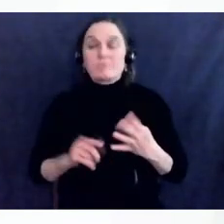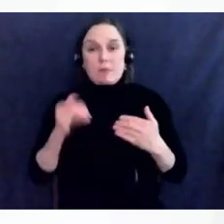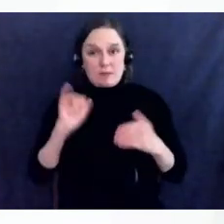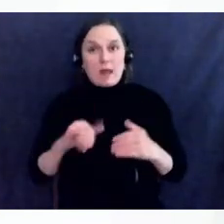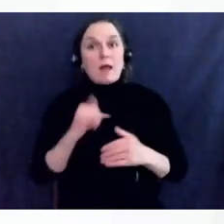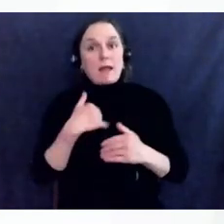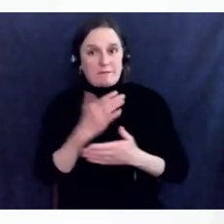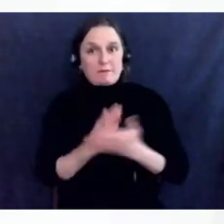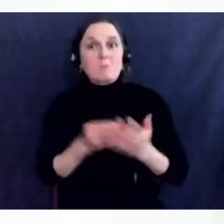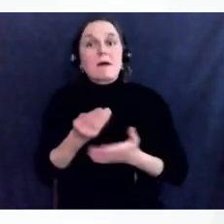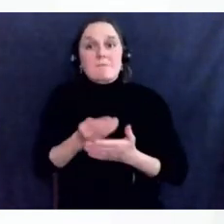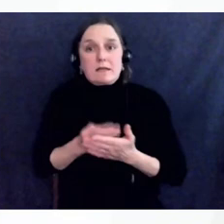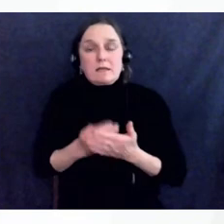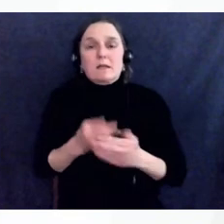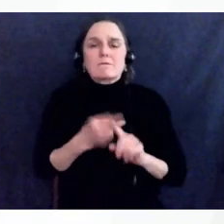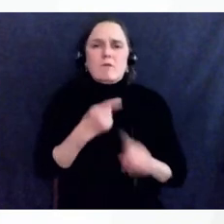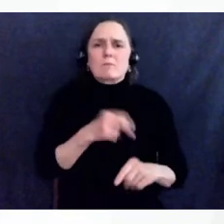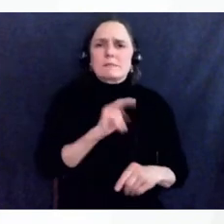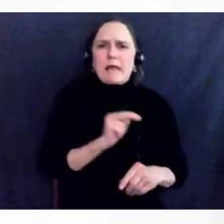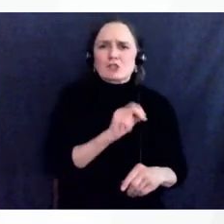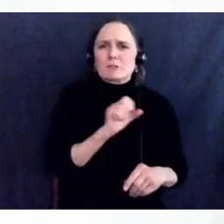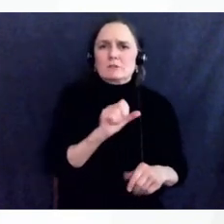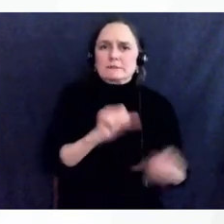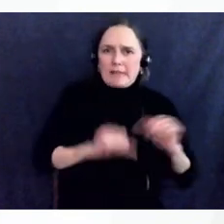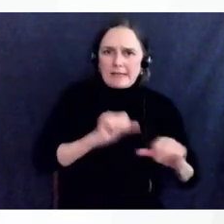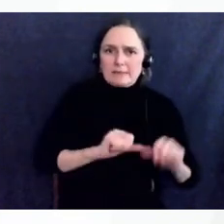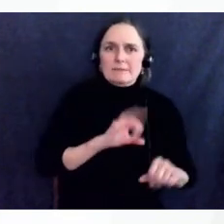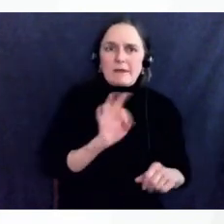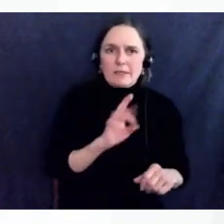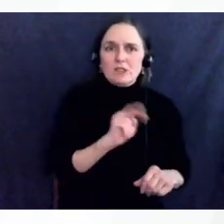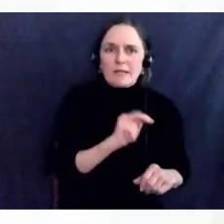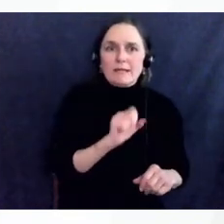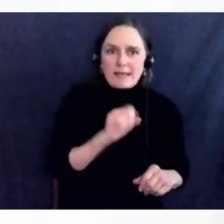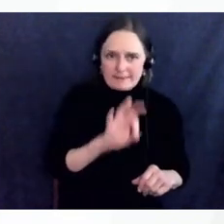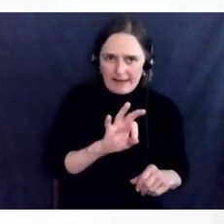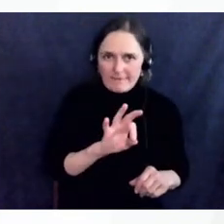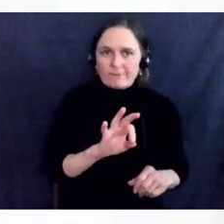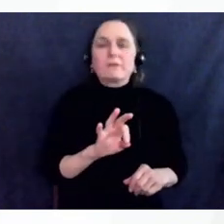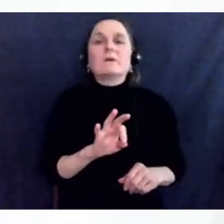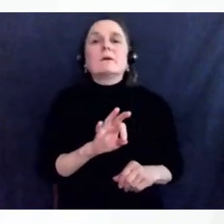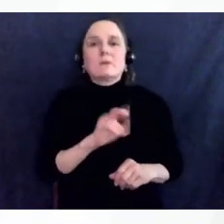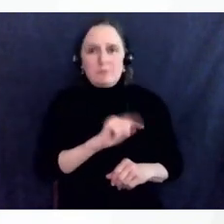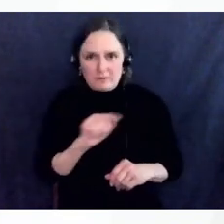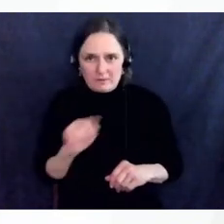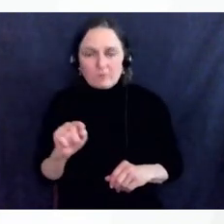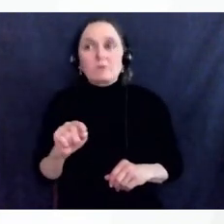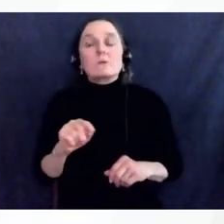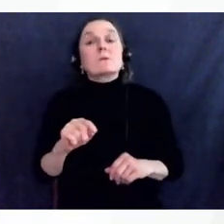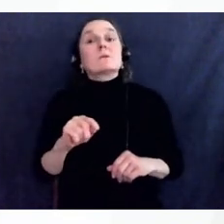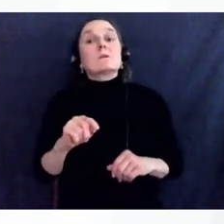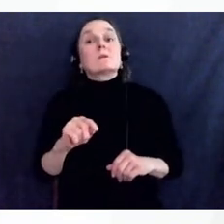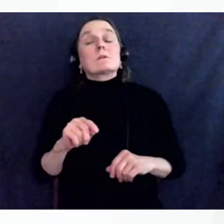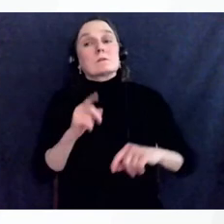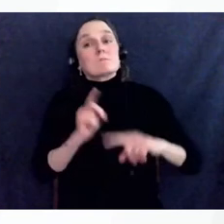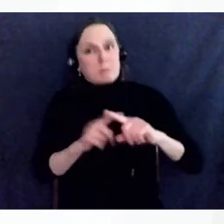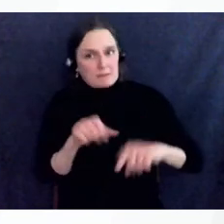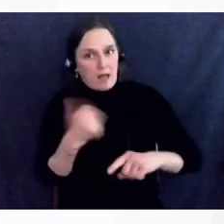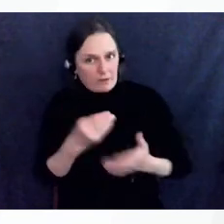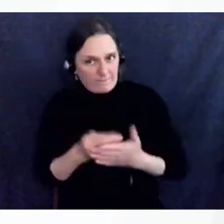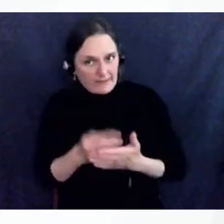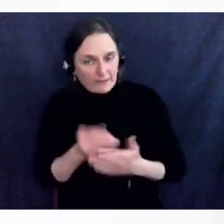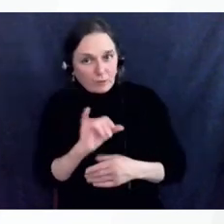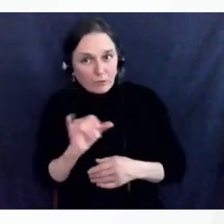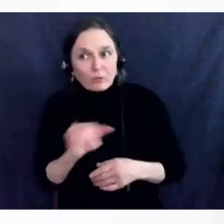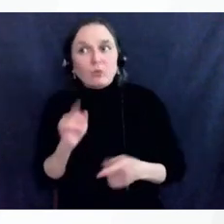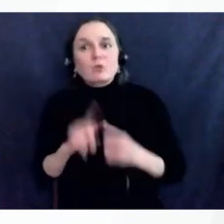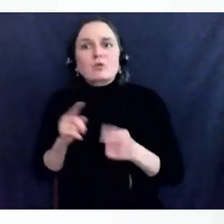identify outstanding PhD students and postdoctoral fellows from underrepresented groups and to support them as they develop their ambitions